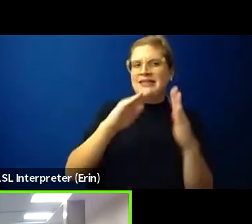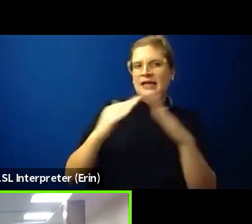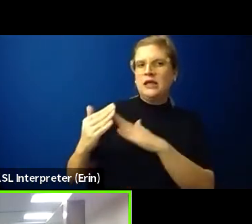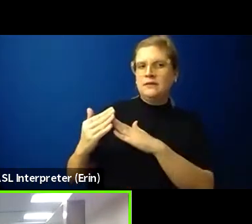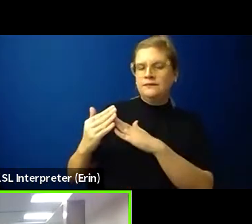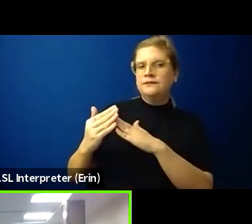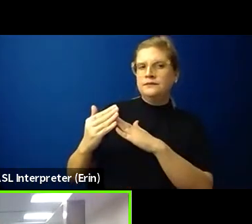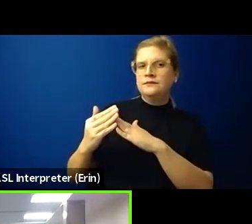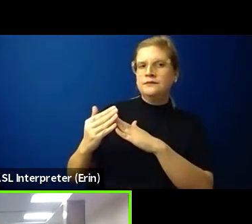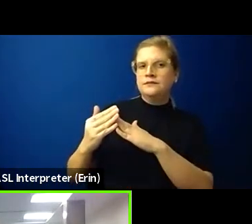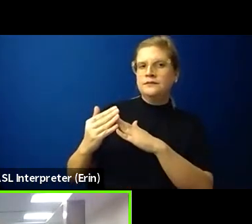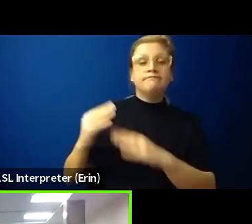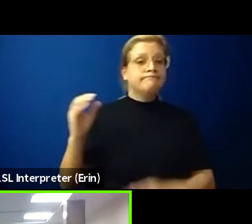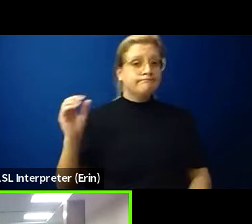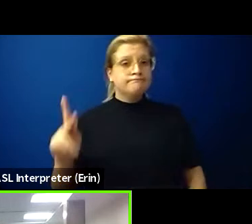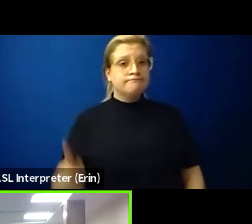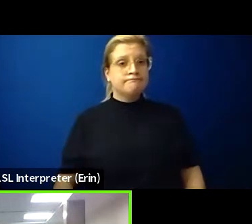right.